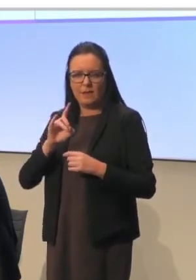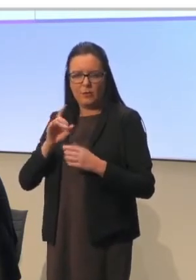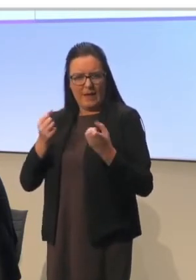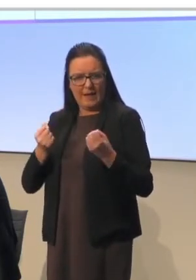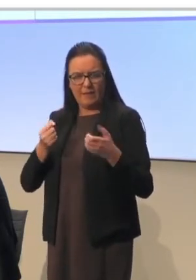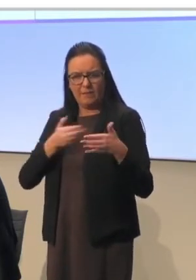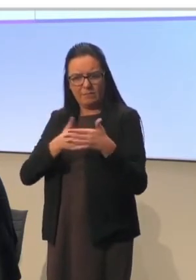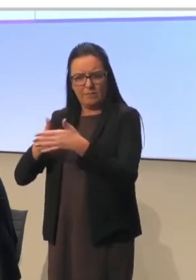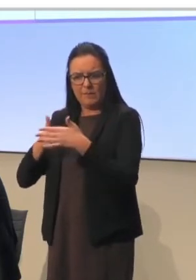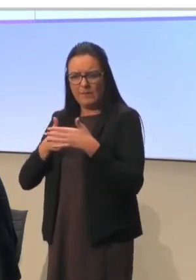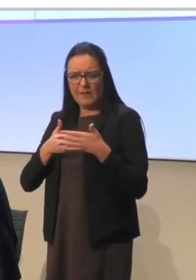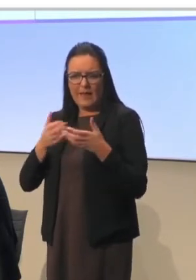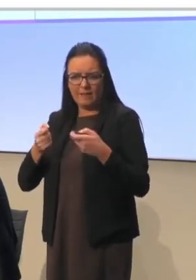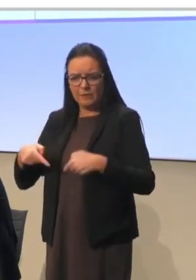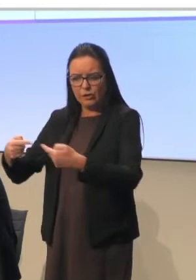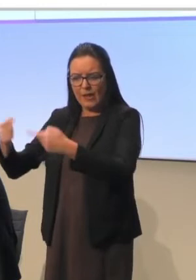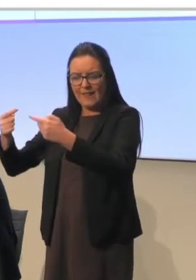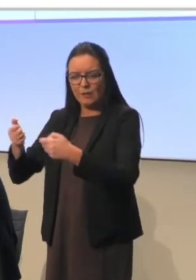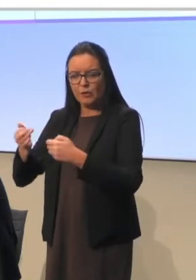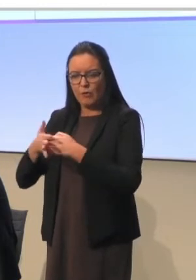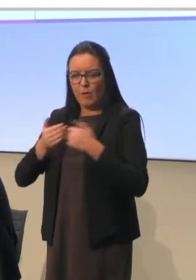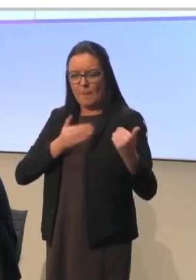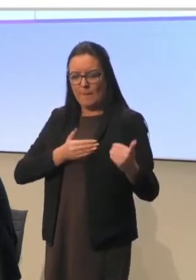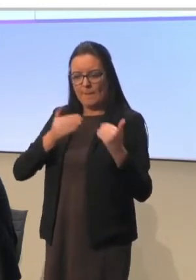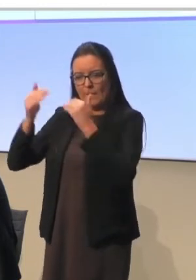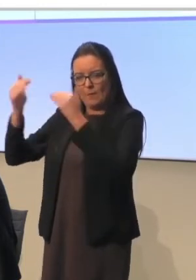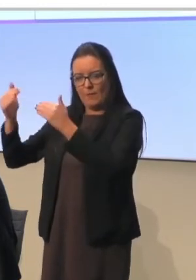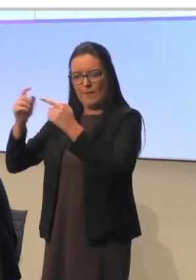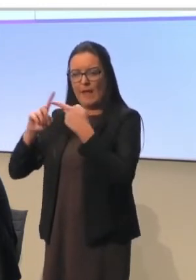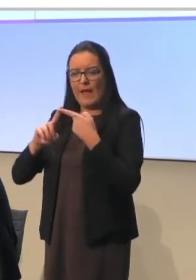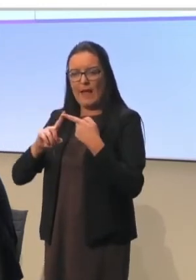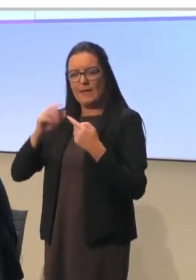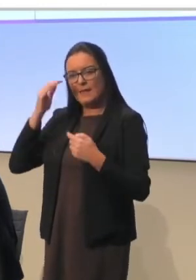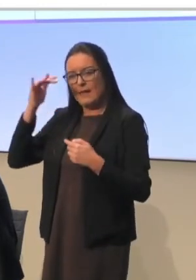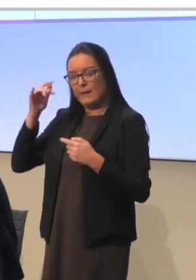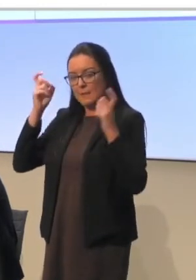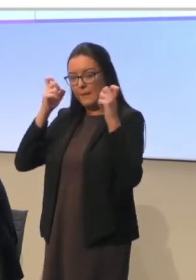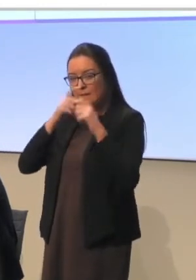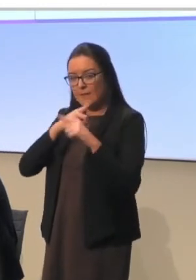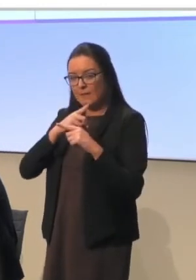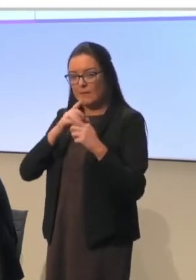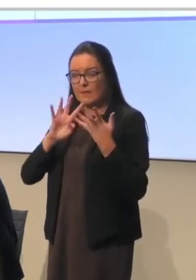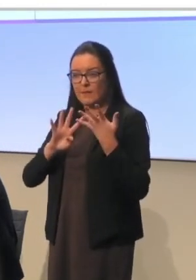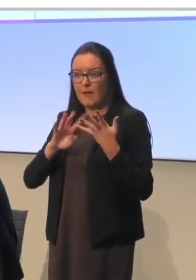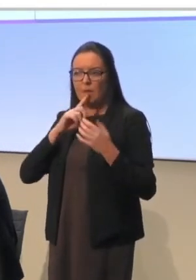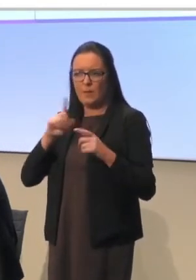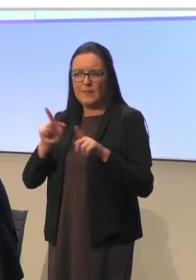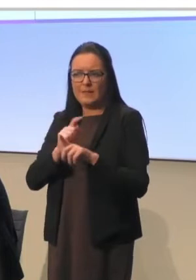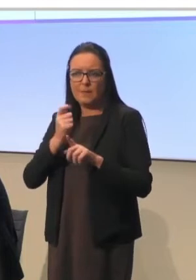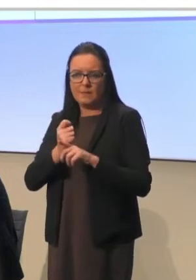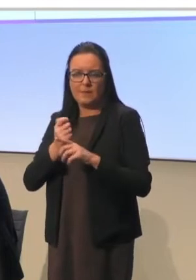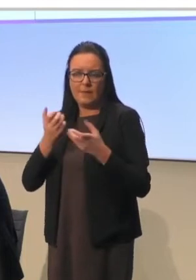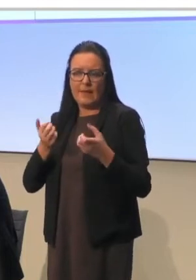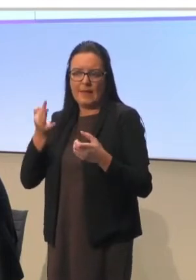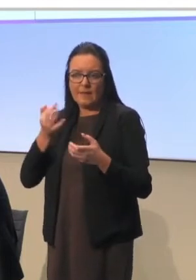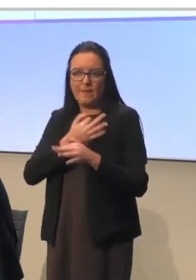there to progression. Students identified as having academic difficulty at 9, much less likely, but also looking at family and